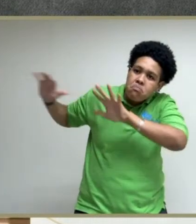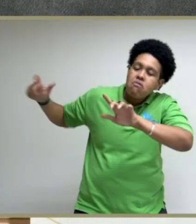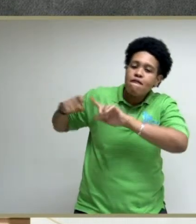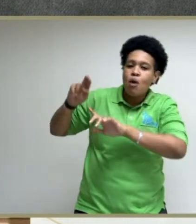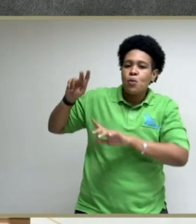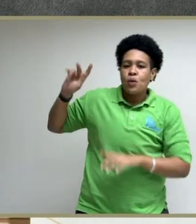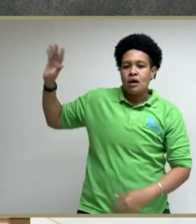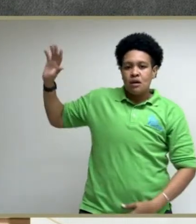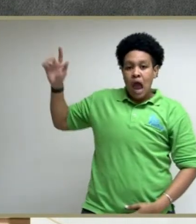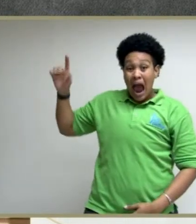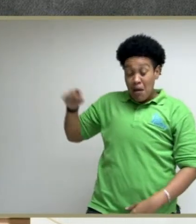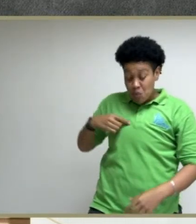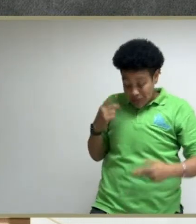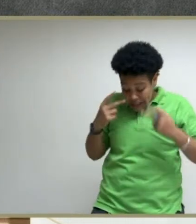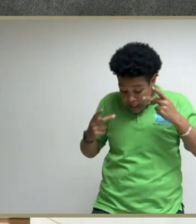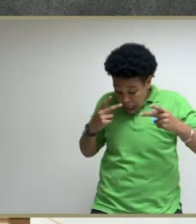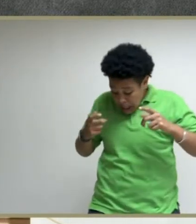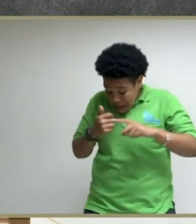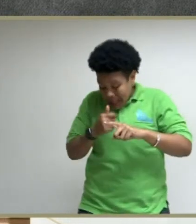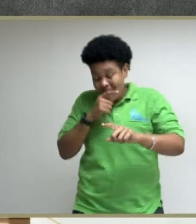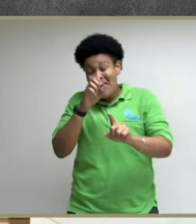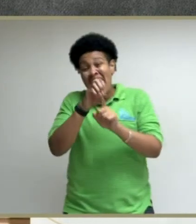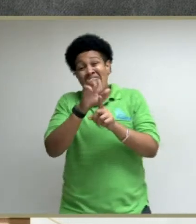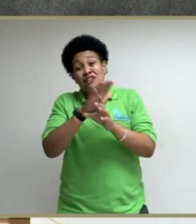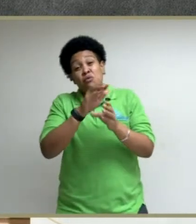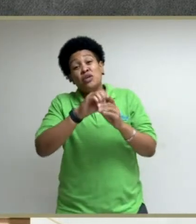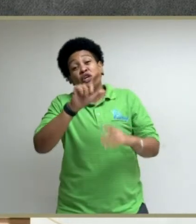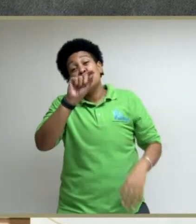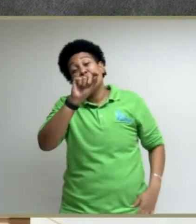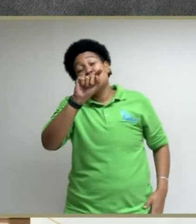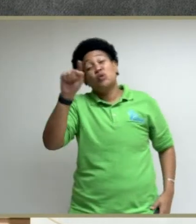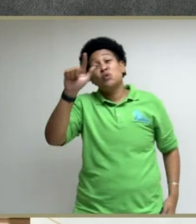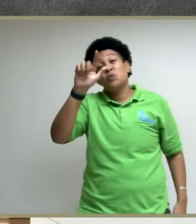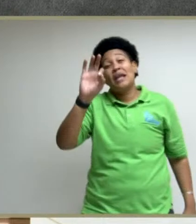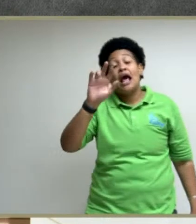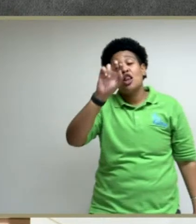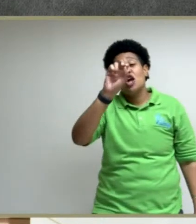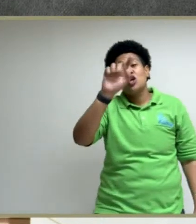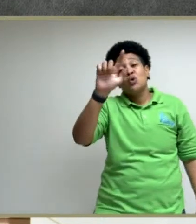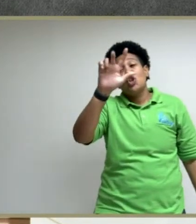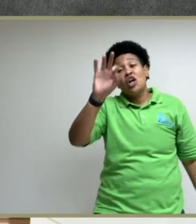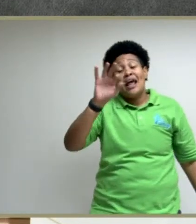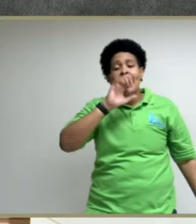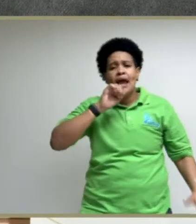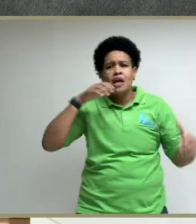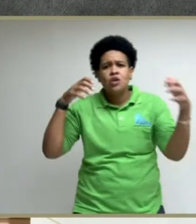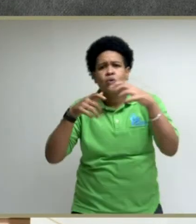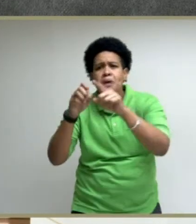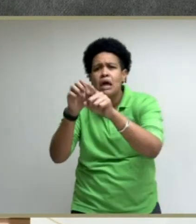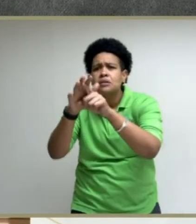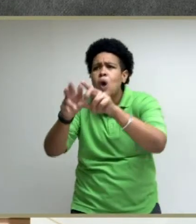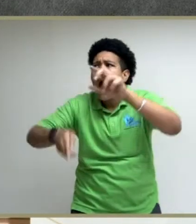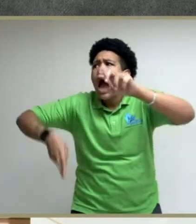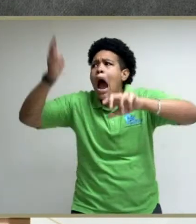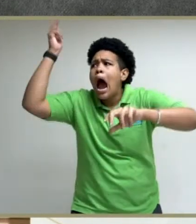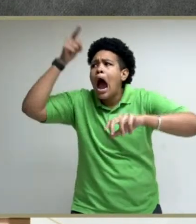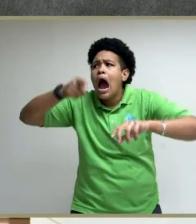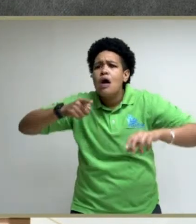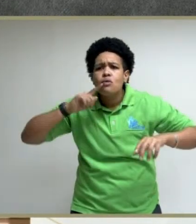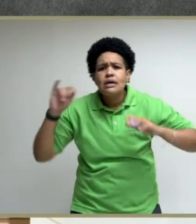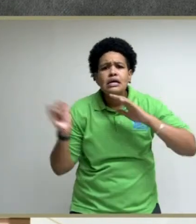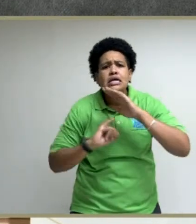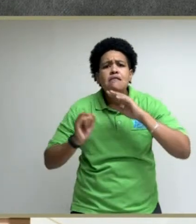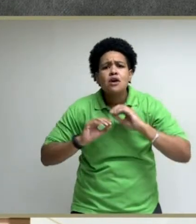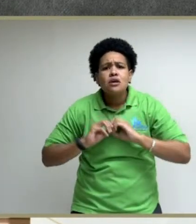have seen that the exposure in the 20 to 29 and the 30 to 39 age group is pretty high with a large number of